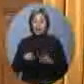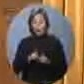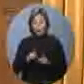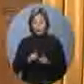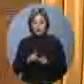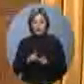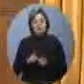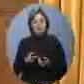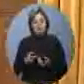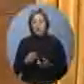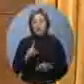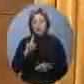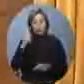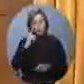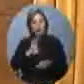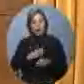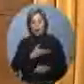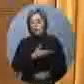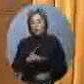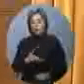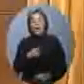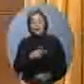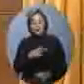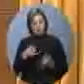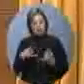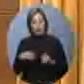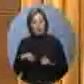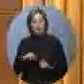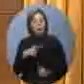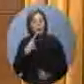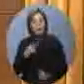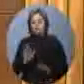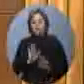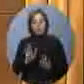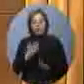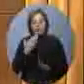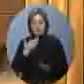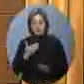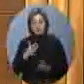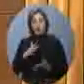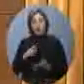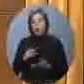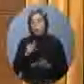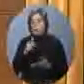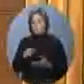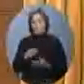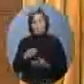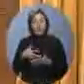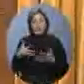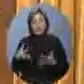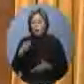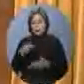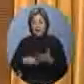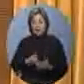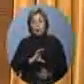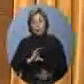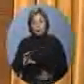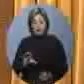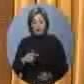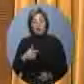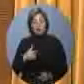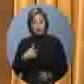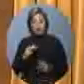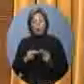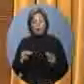up for lower taxes at home and abroad. On the global stage, we are fighting a global banking or financial transaction tax on